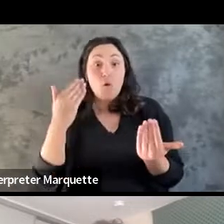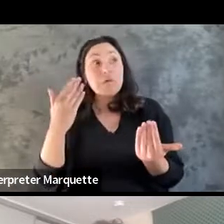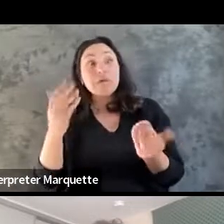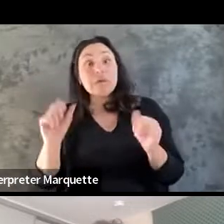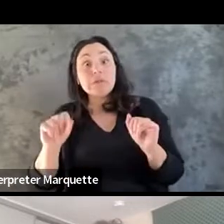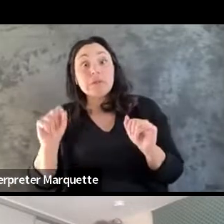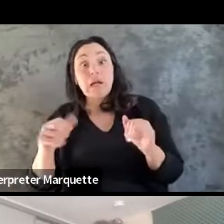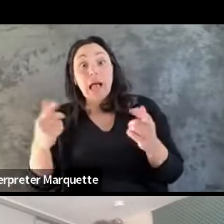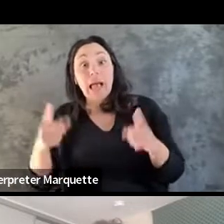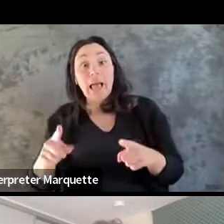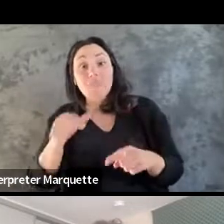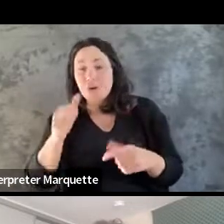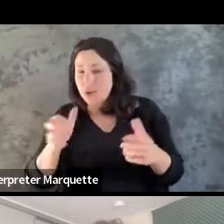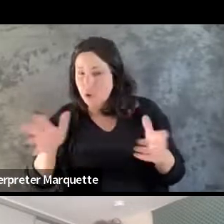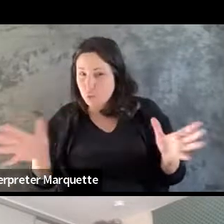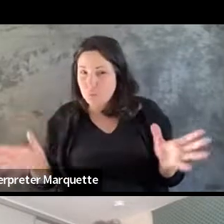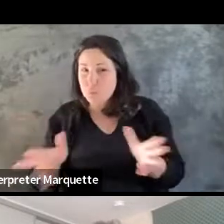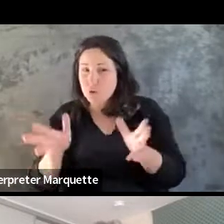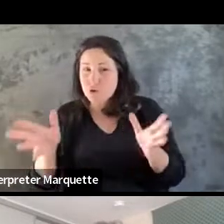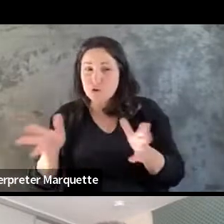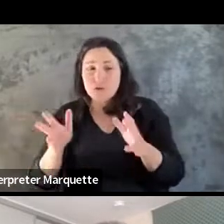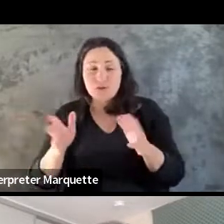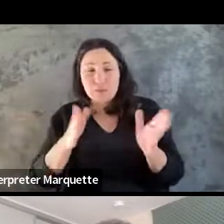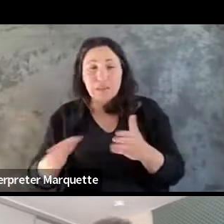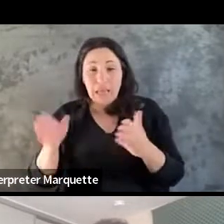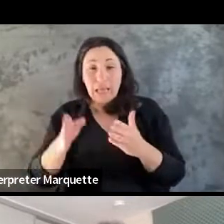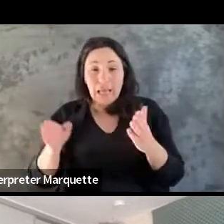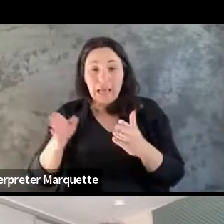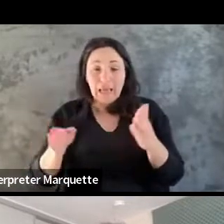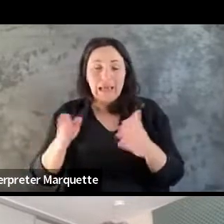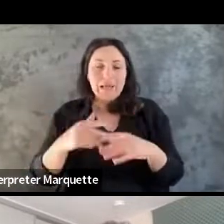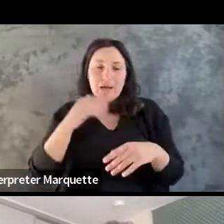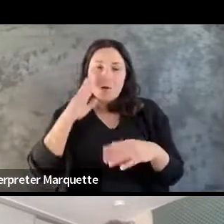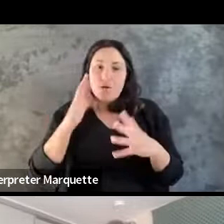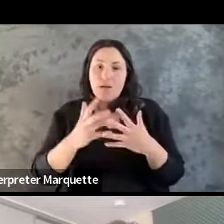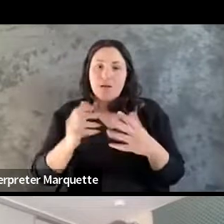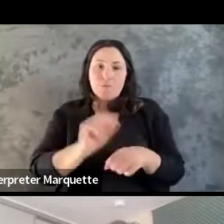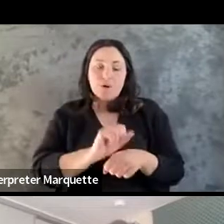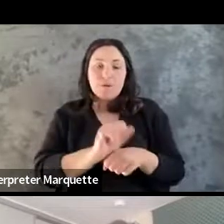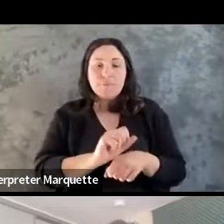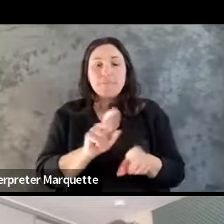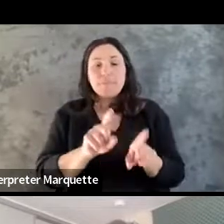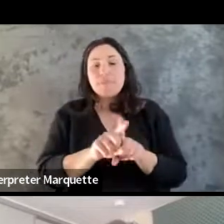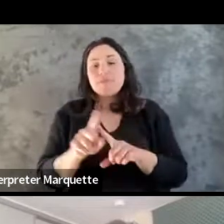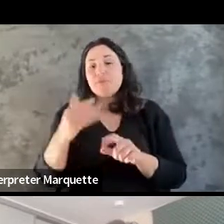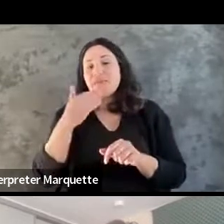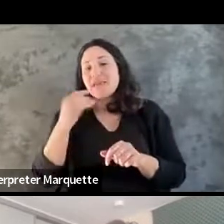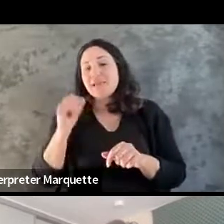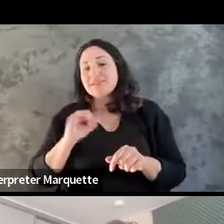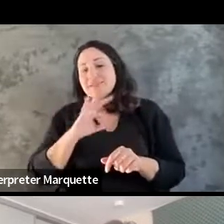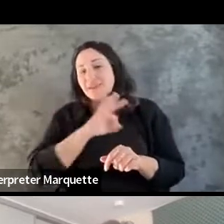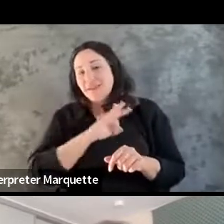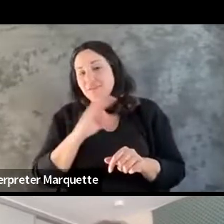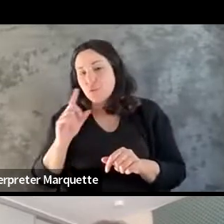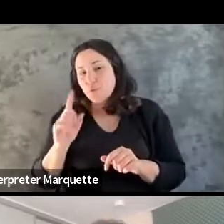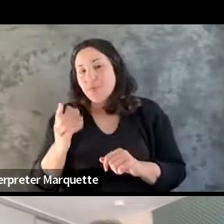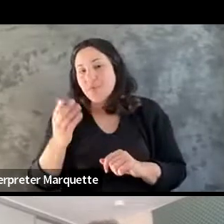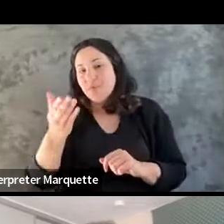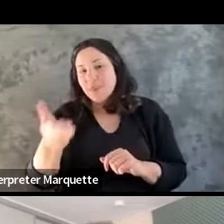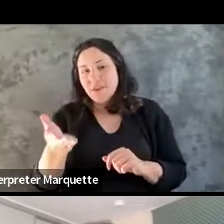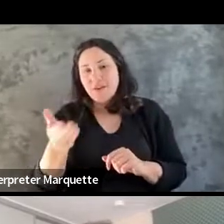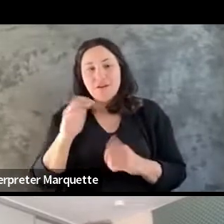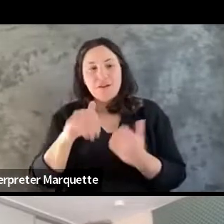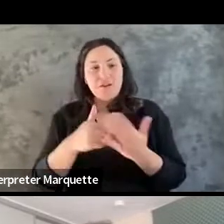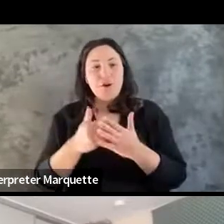through and it was a really successful event. So thank you. I know how much work that is. I also want to thank the staff who was there and for all the